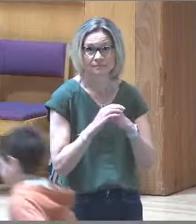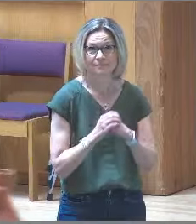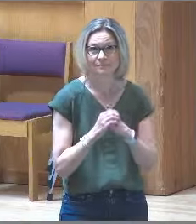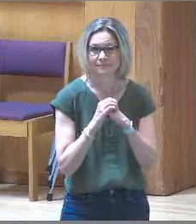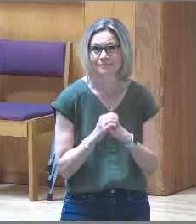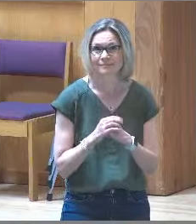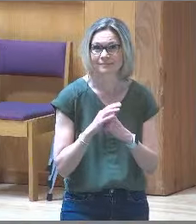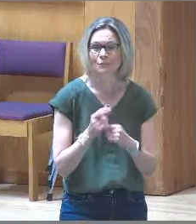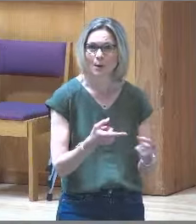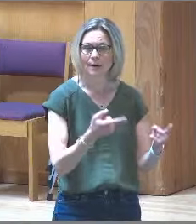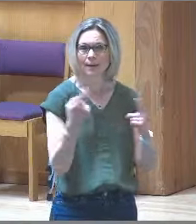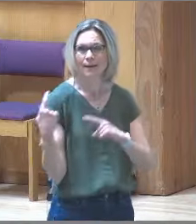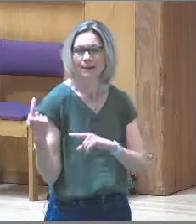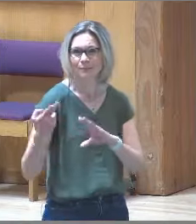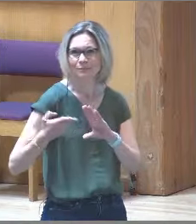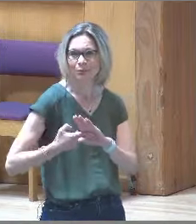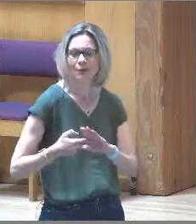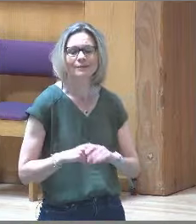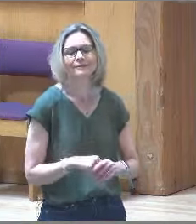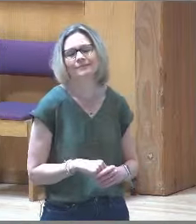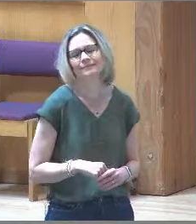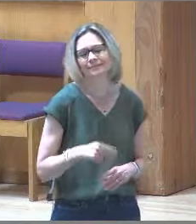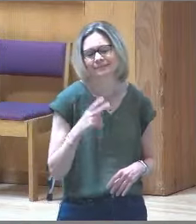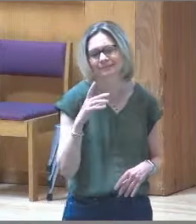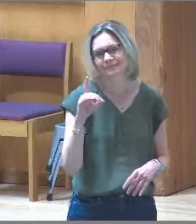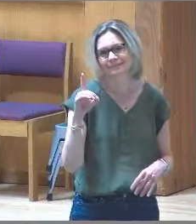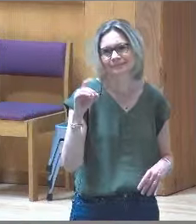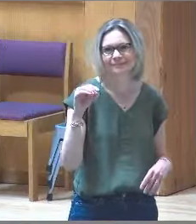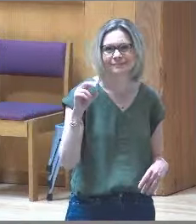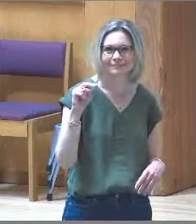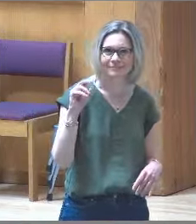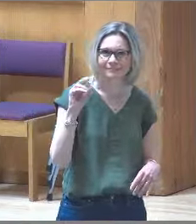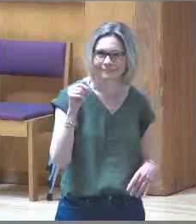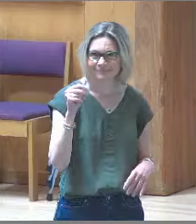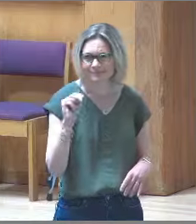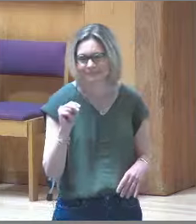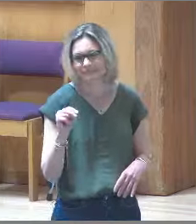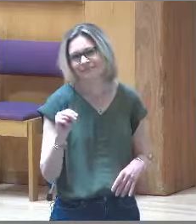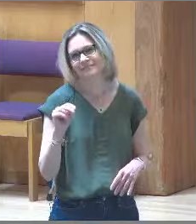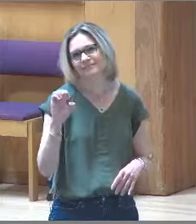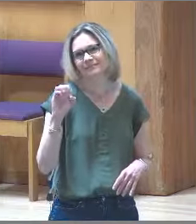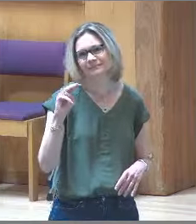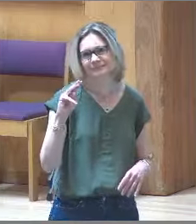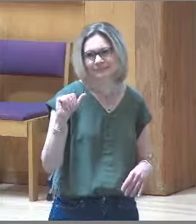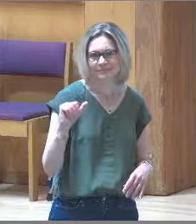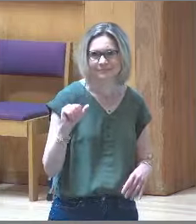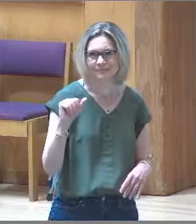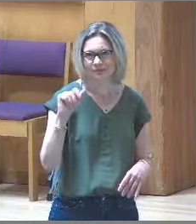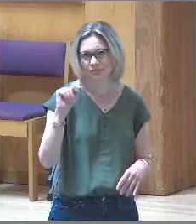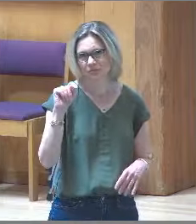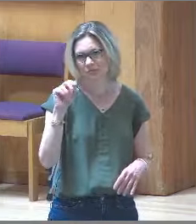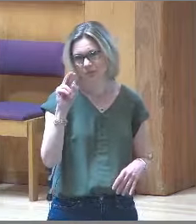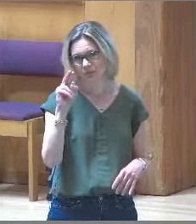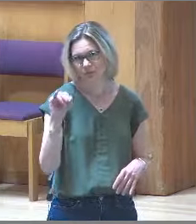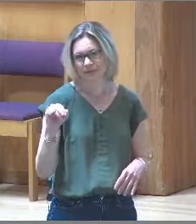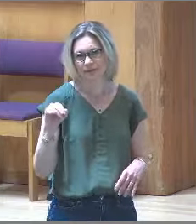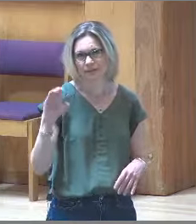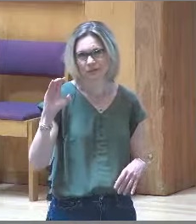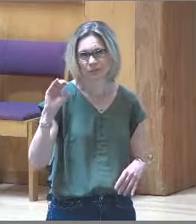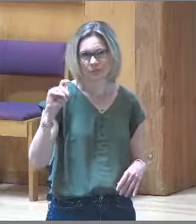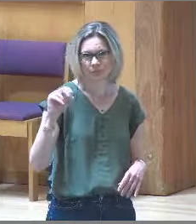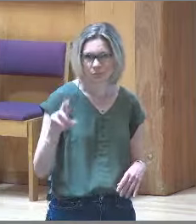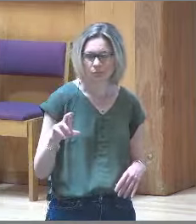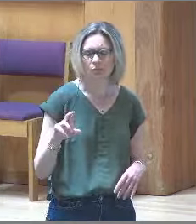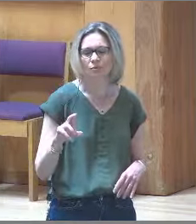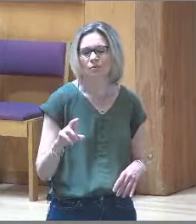Here comes Donovan, Emma, Tori, Cooper. Yeah, that's great. You can